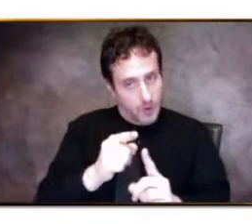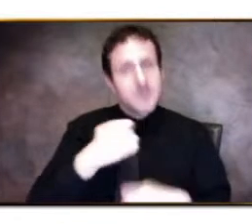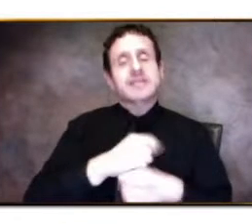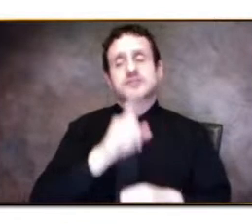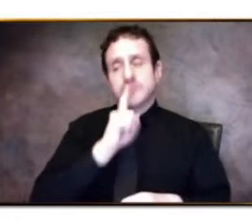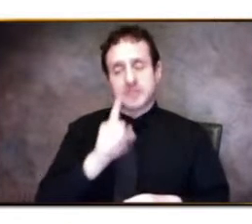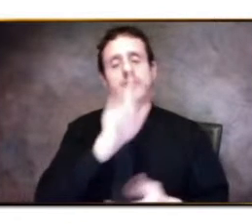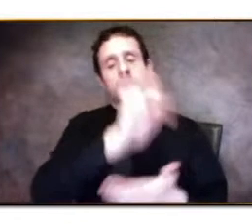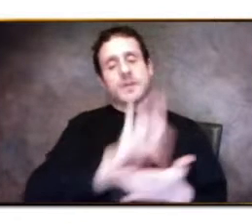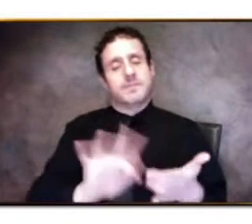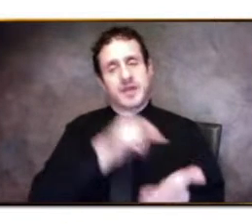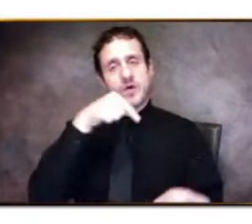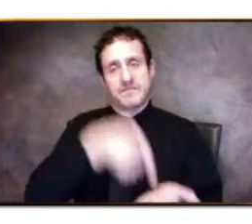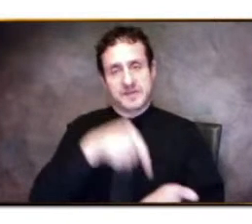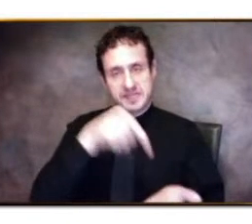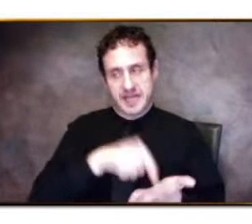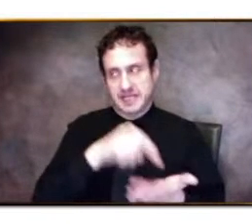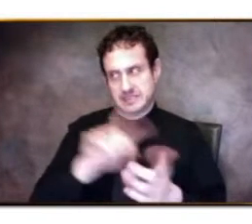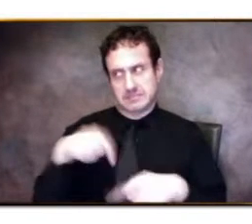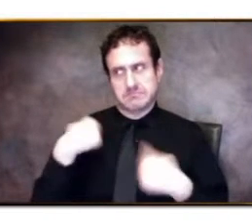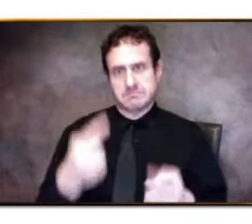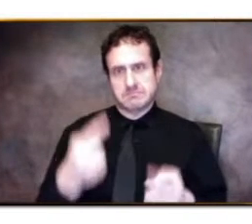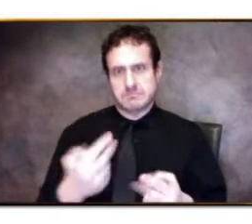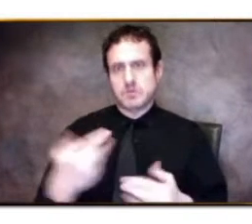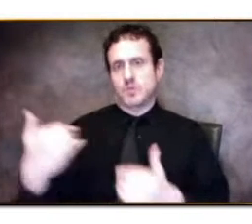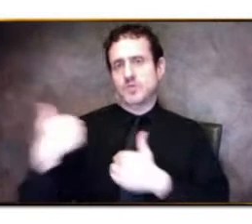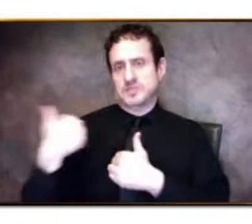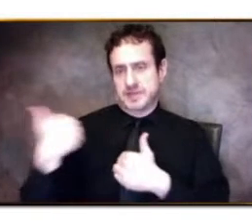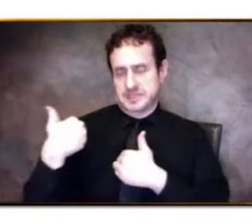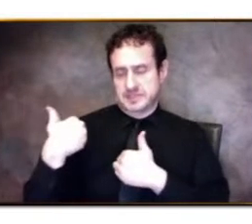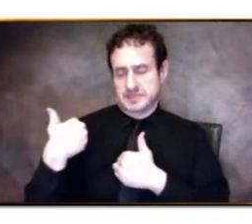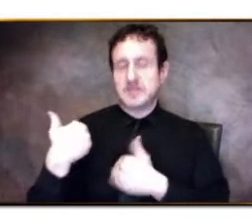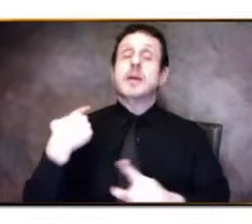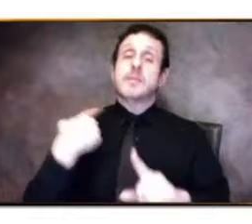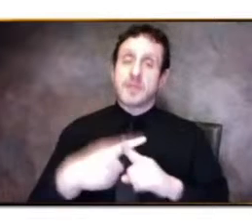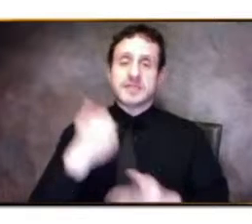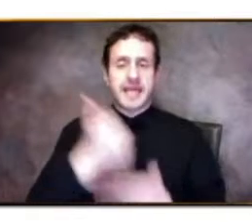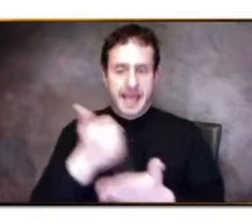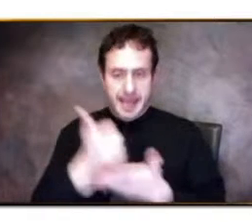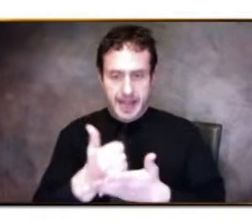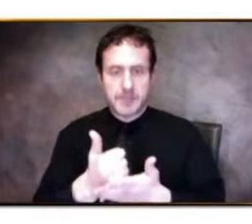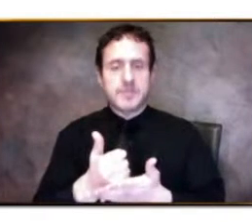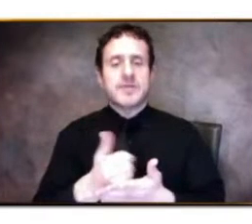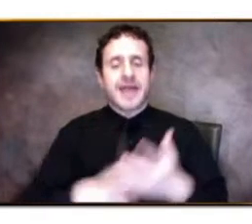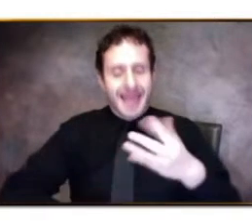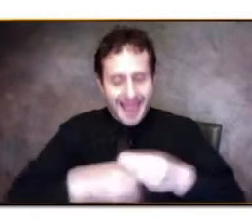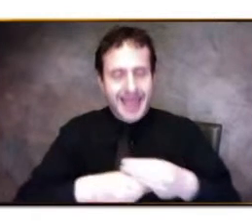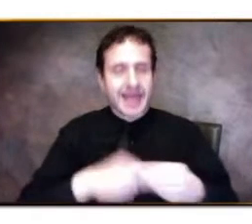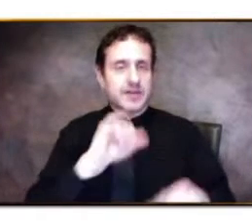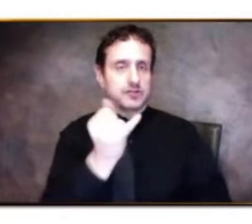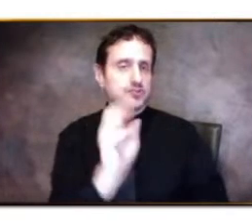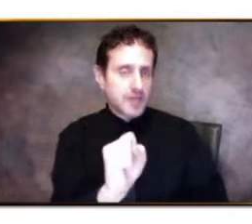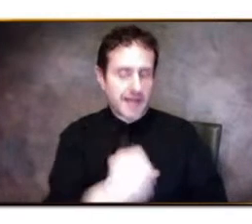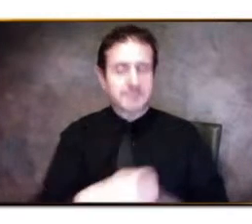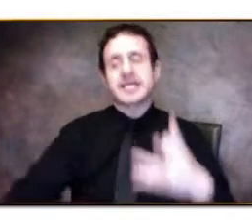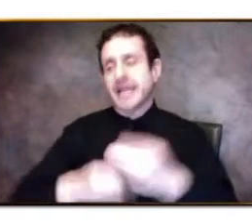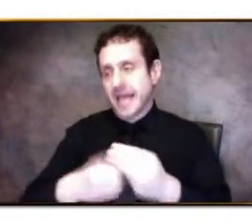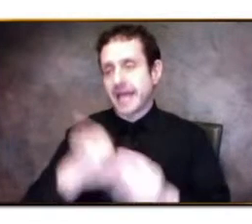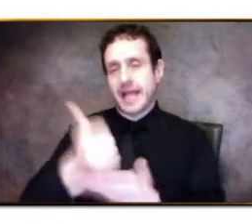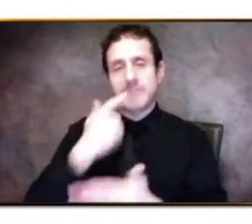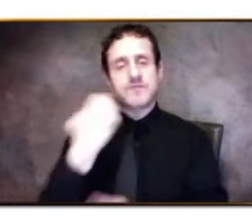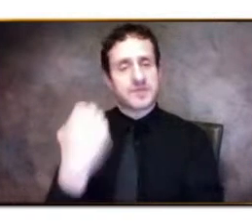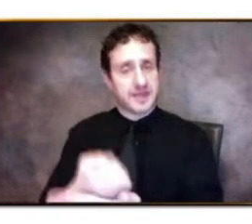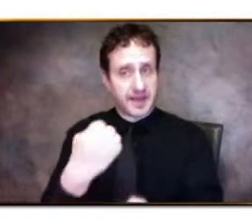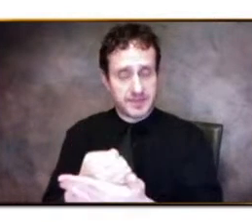to rebuild jobs and the economy over the coming year. It's my firm belief that short-term stimulus and